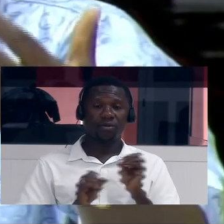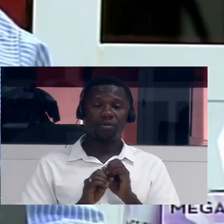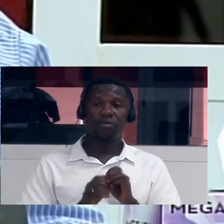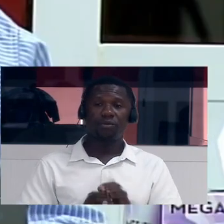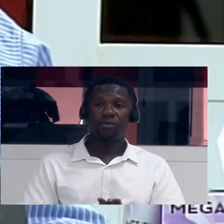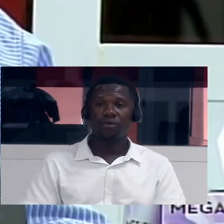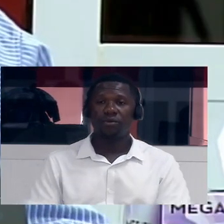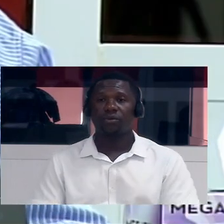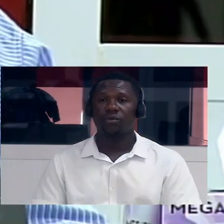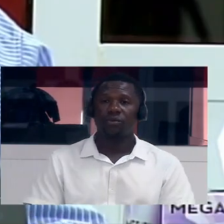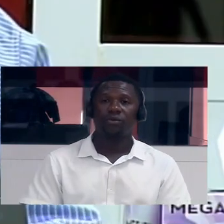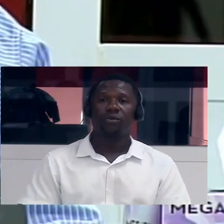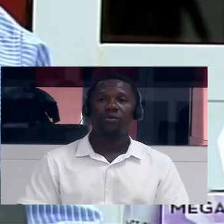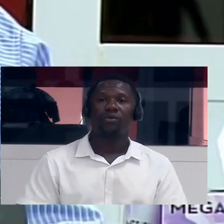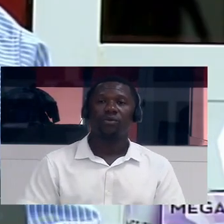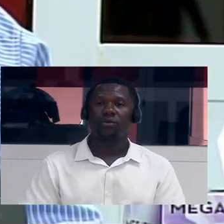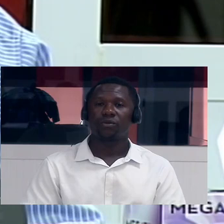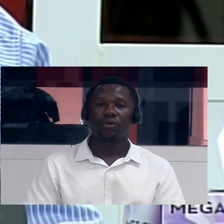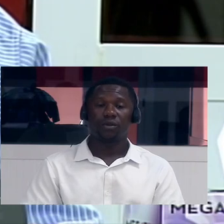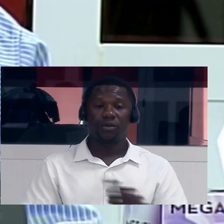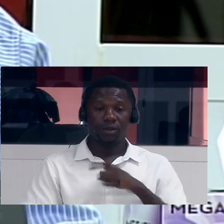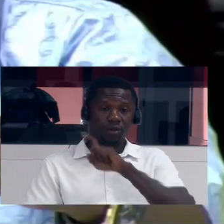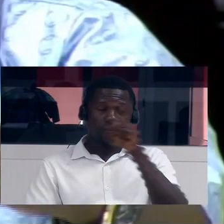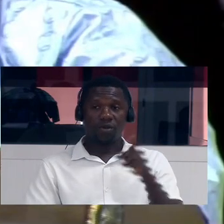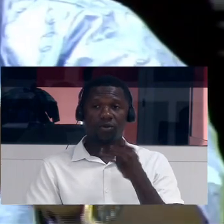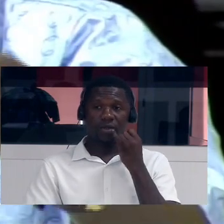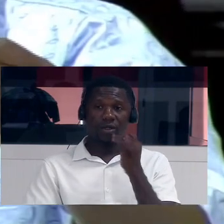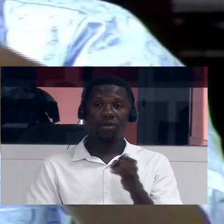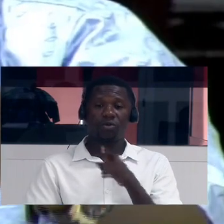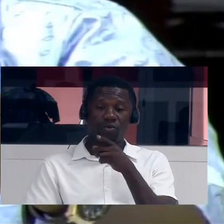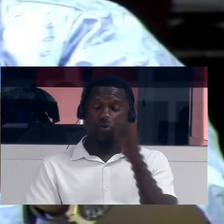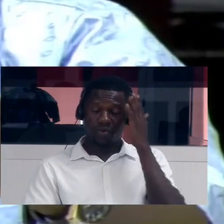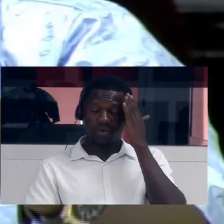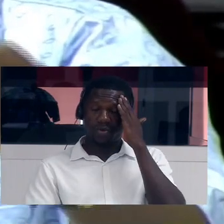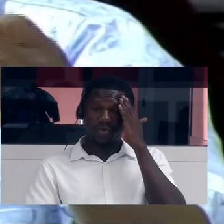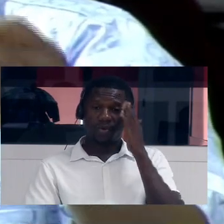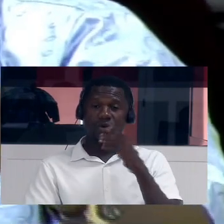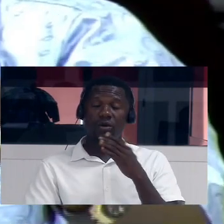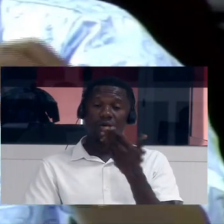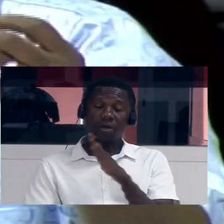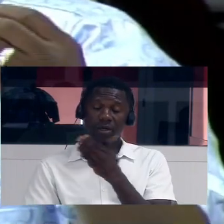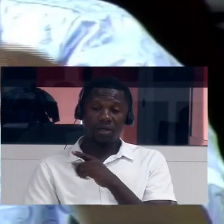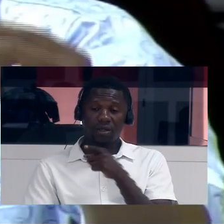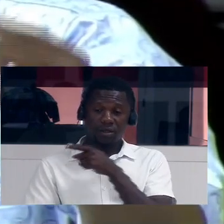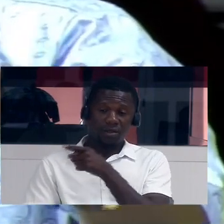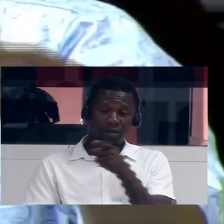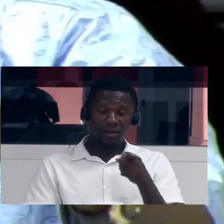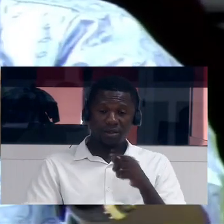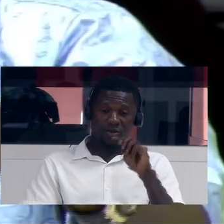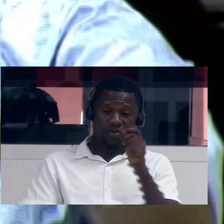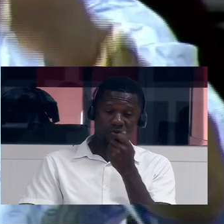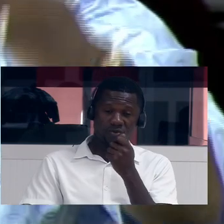Well, if you want me to go, I'll go ahead. The question is, do you know whether this